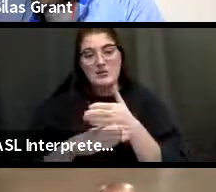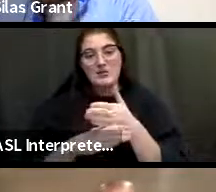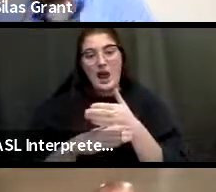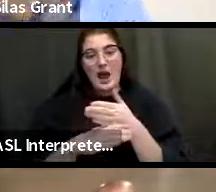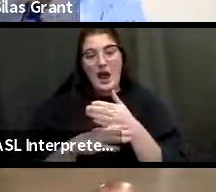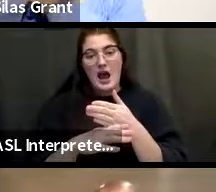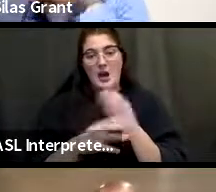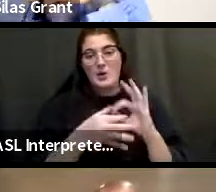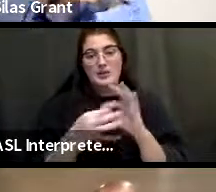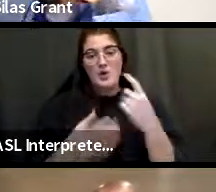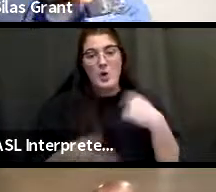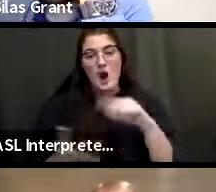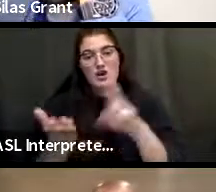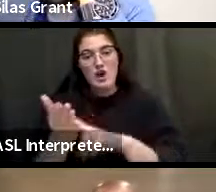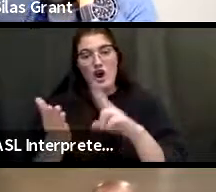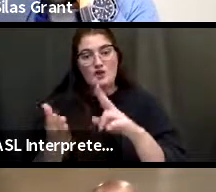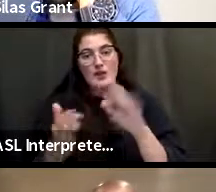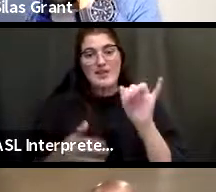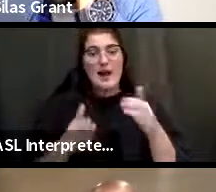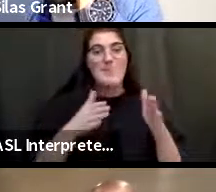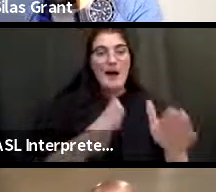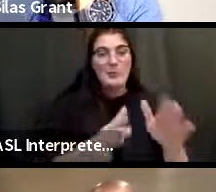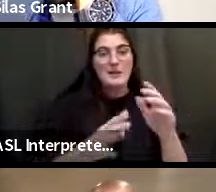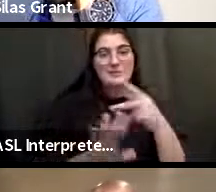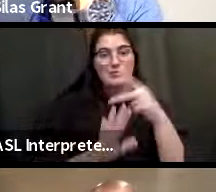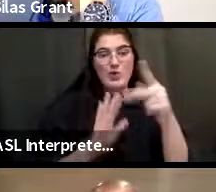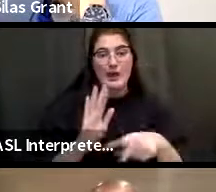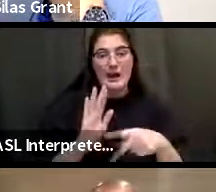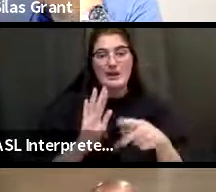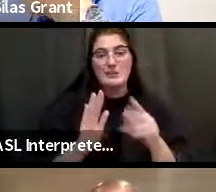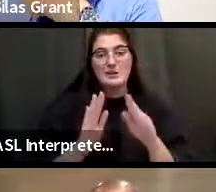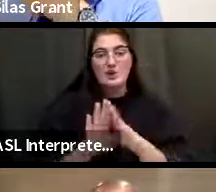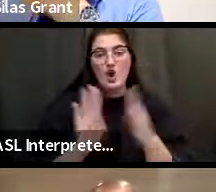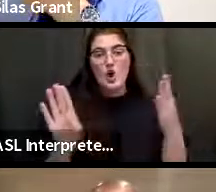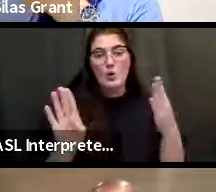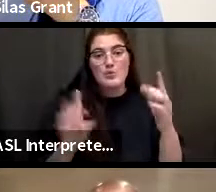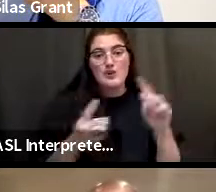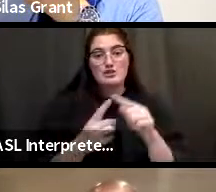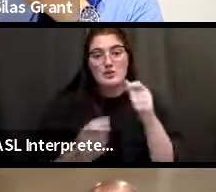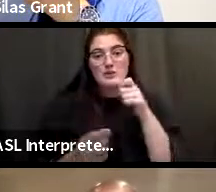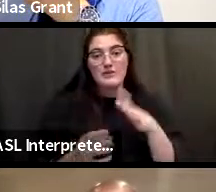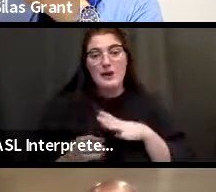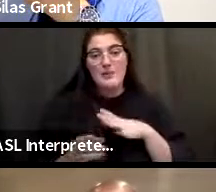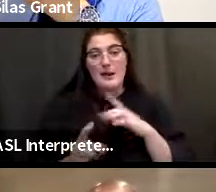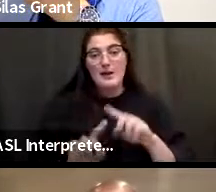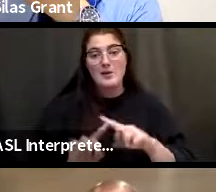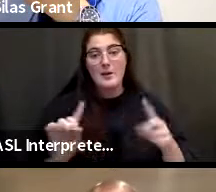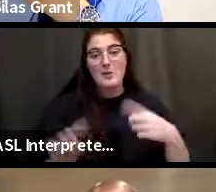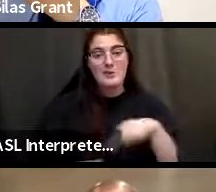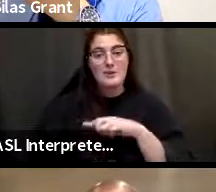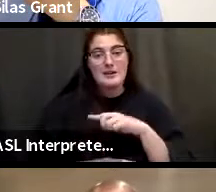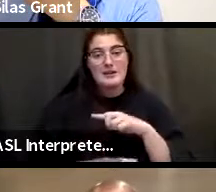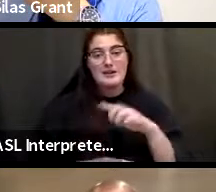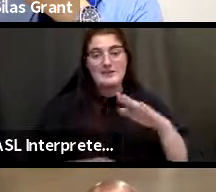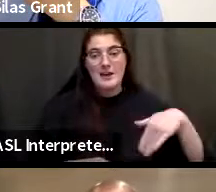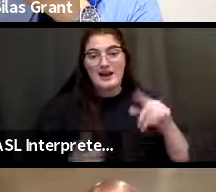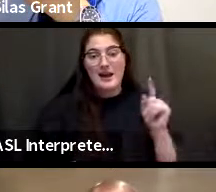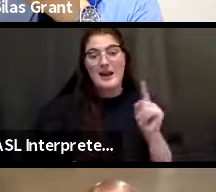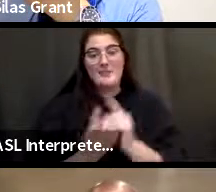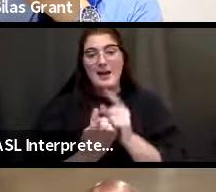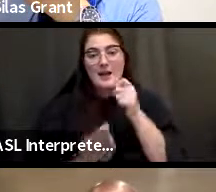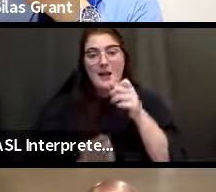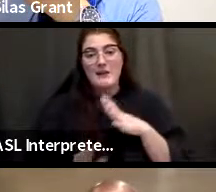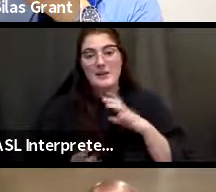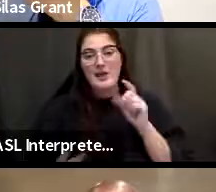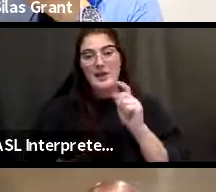The Pathways program is open to females. However, we have yet to meet a female that meets the criteria.